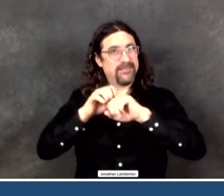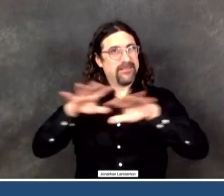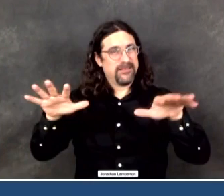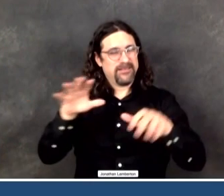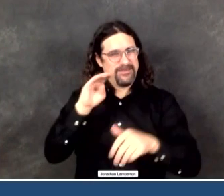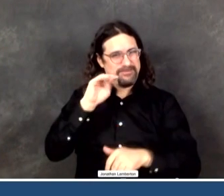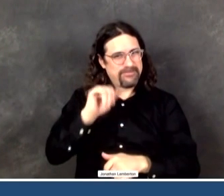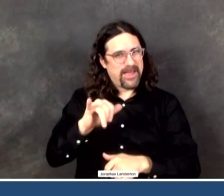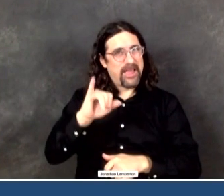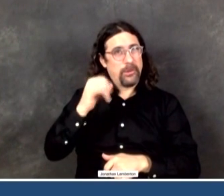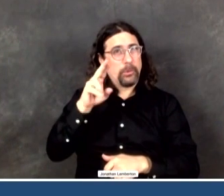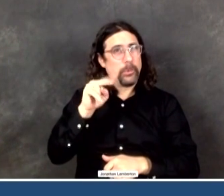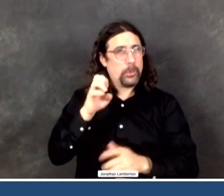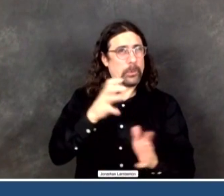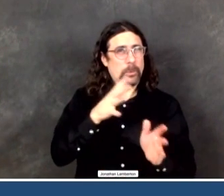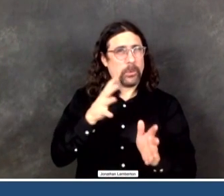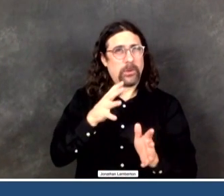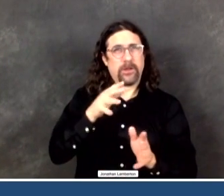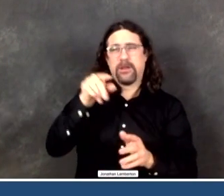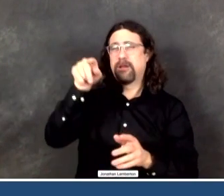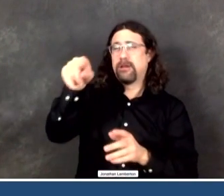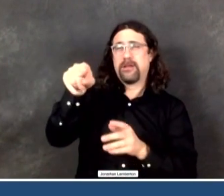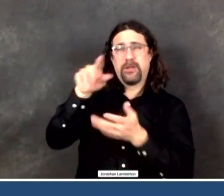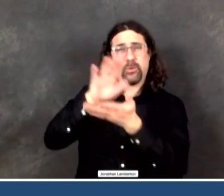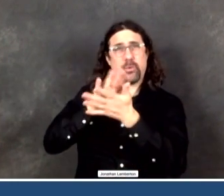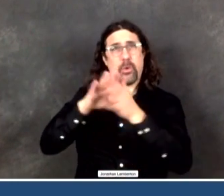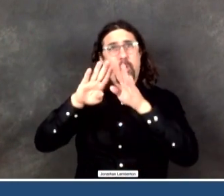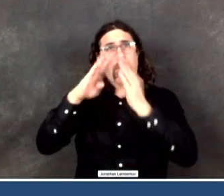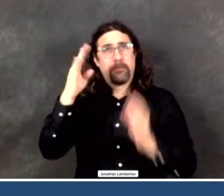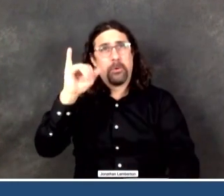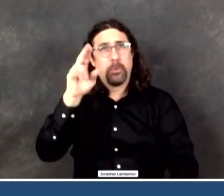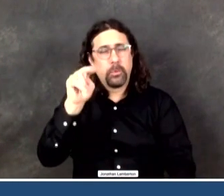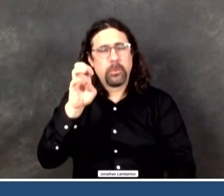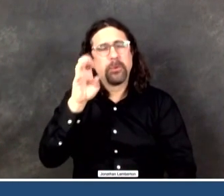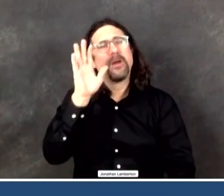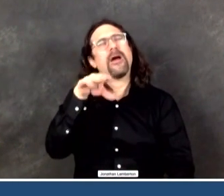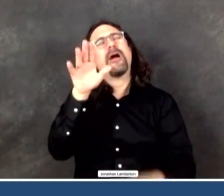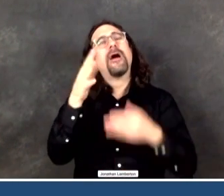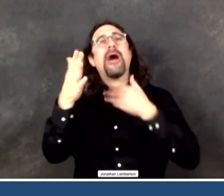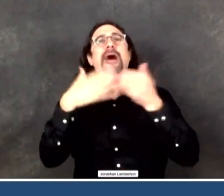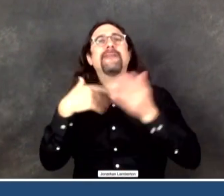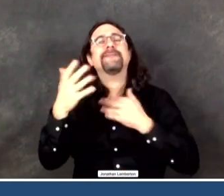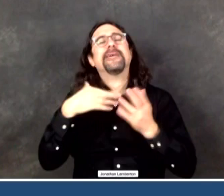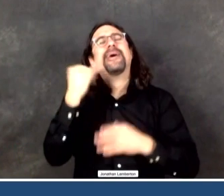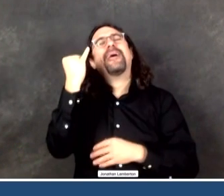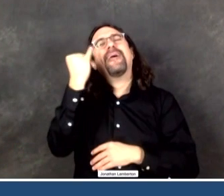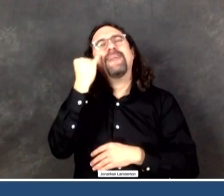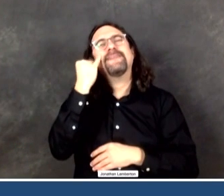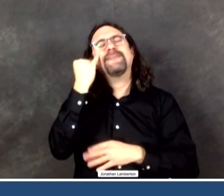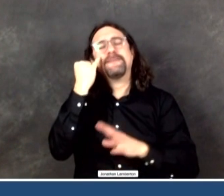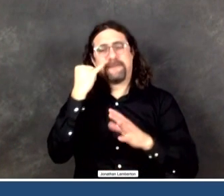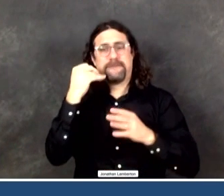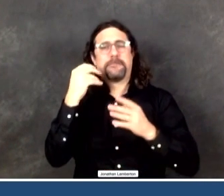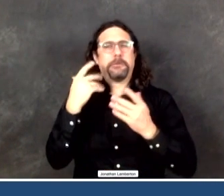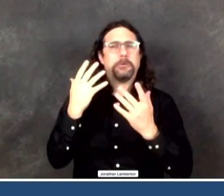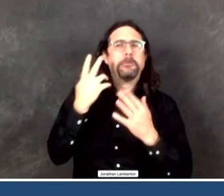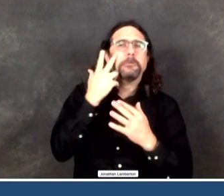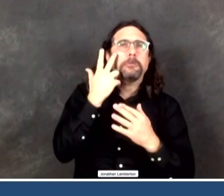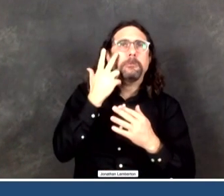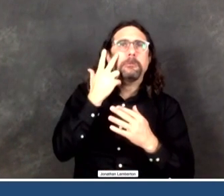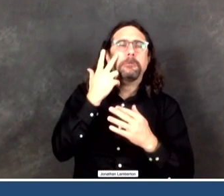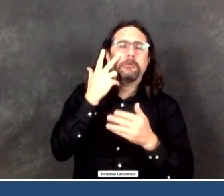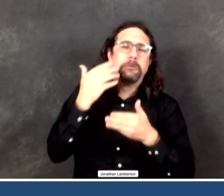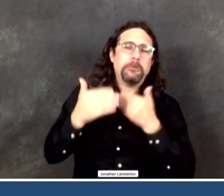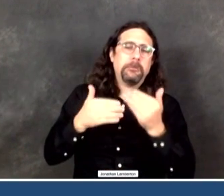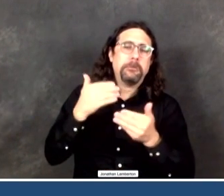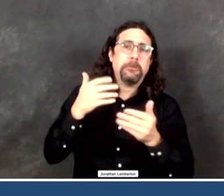The risk did not outweigh the reward. It just proved to be that there was not a clear reason of